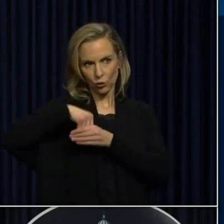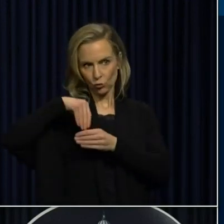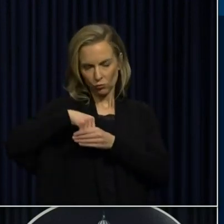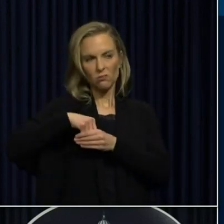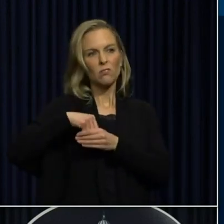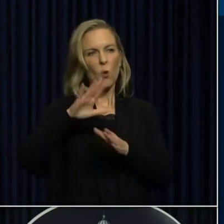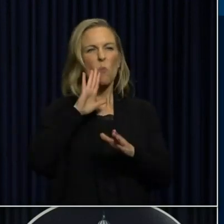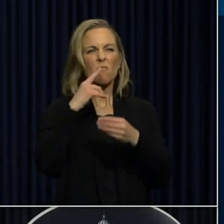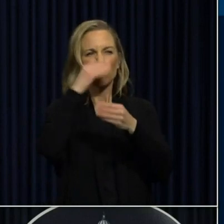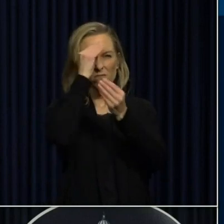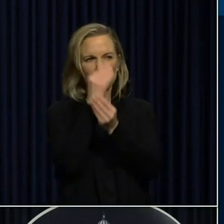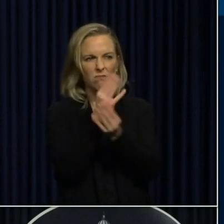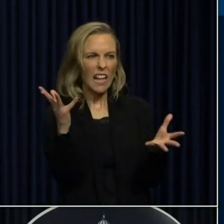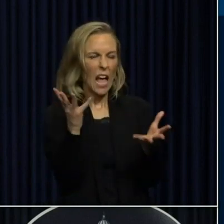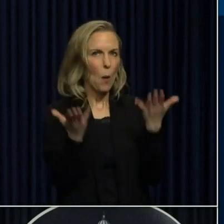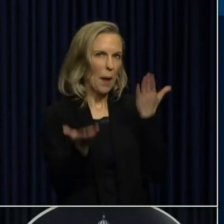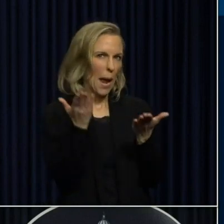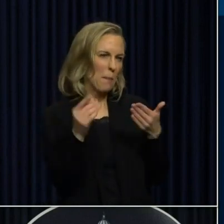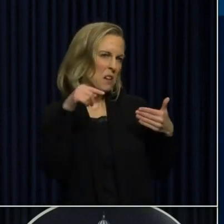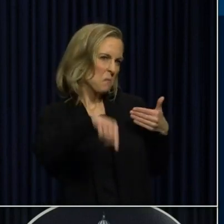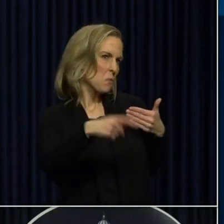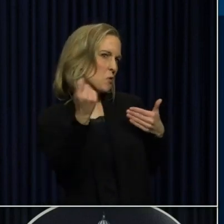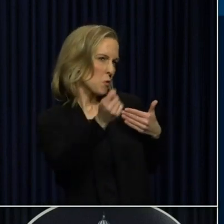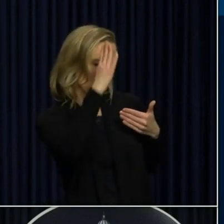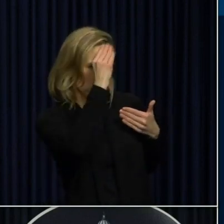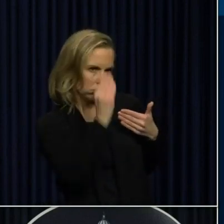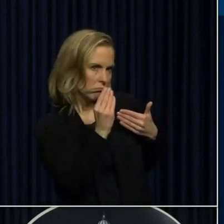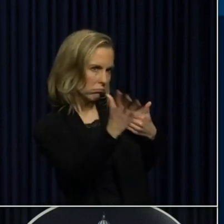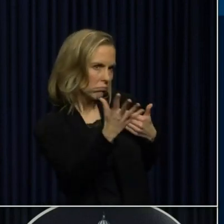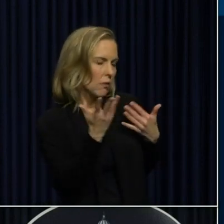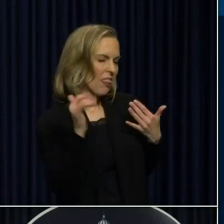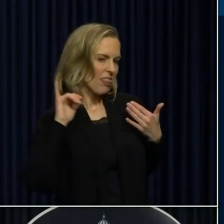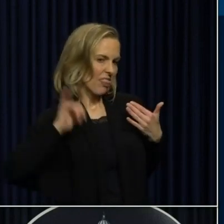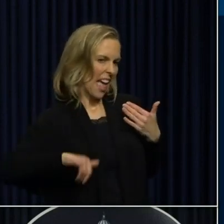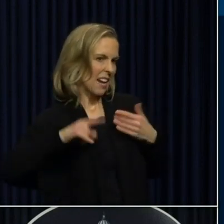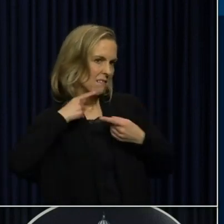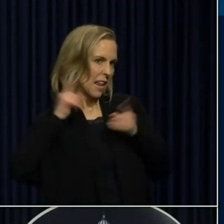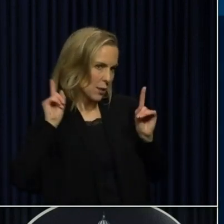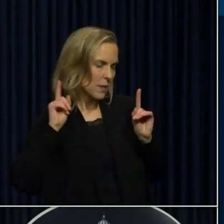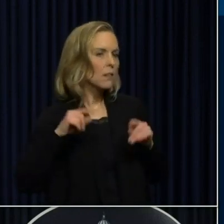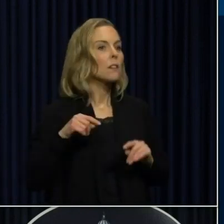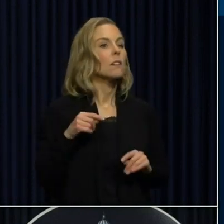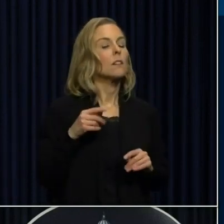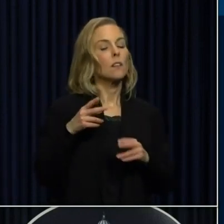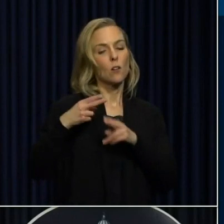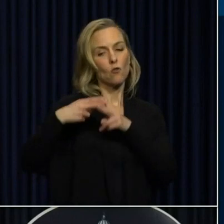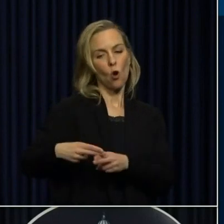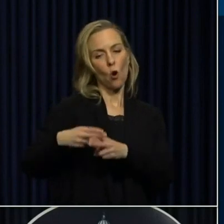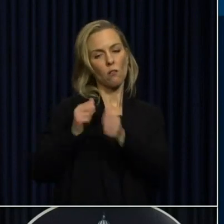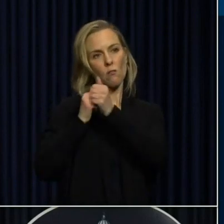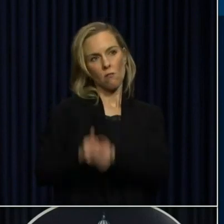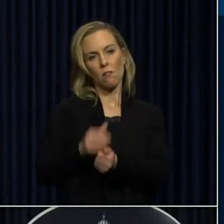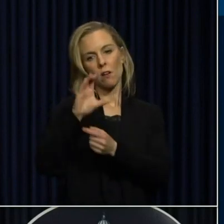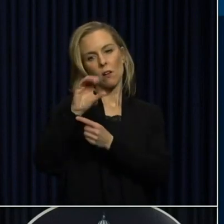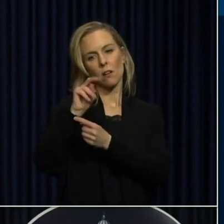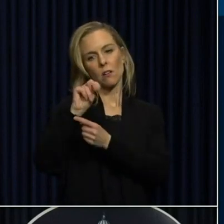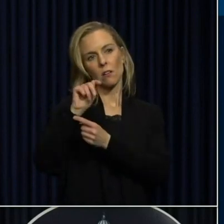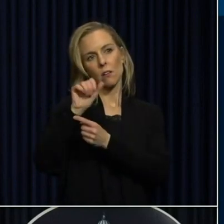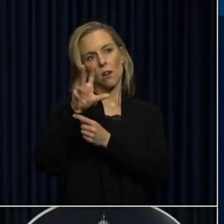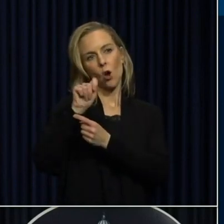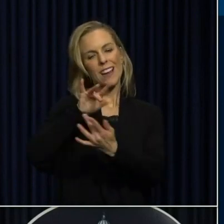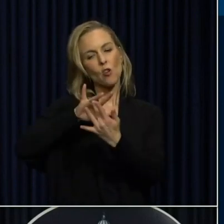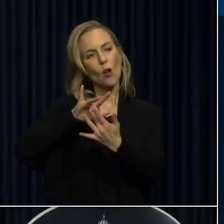be able to make that announcement probably Tuesday. One will be contact tracing, and that's how we got to build